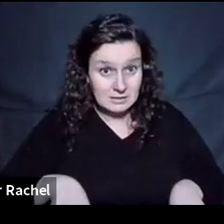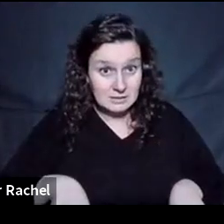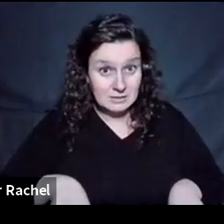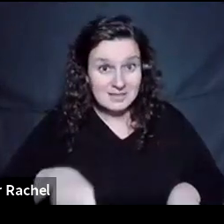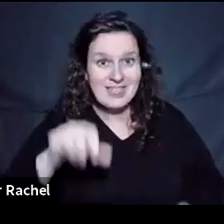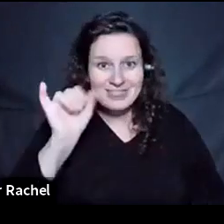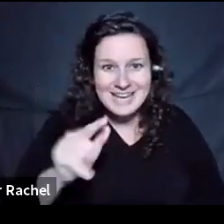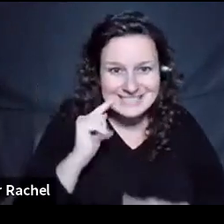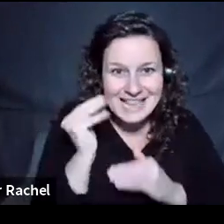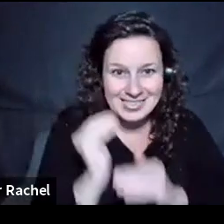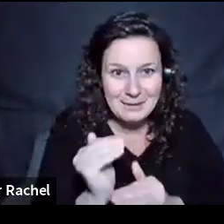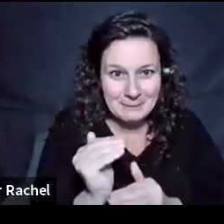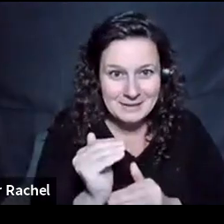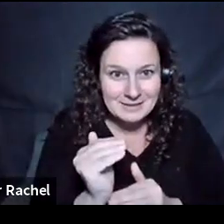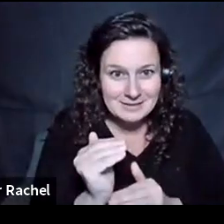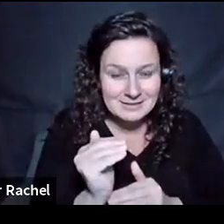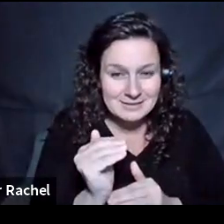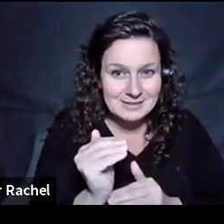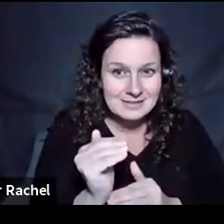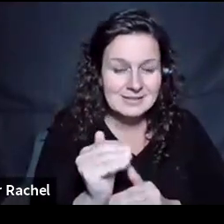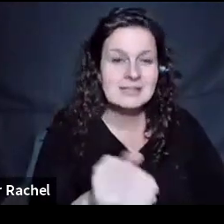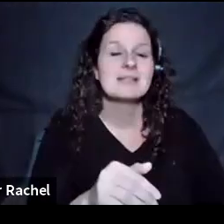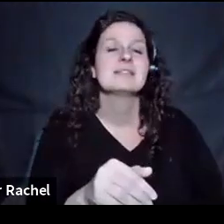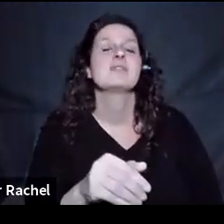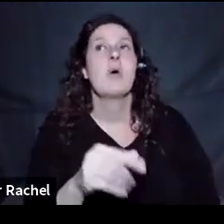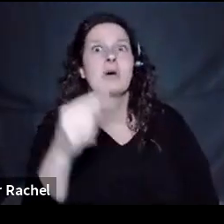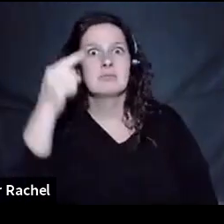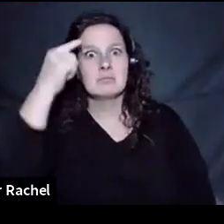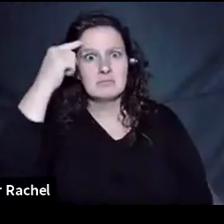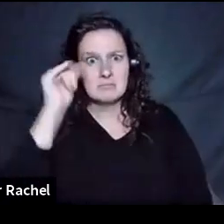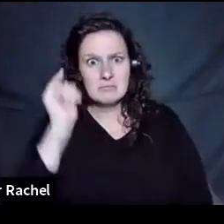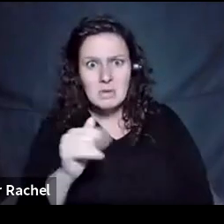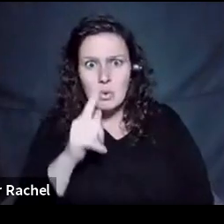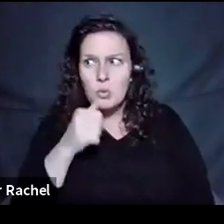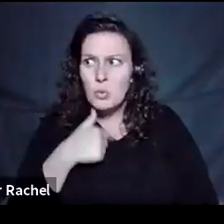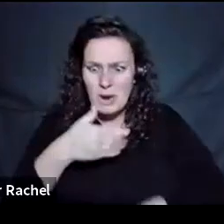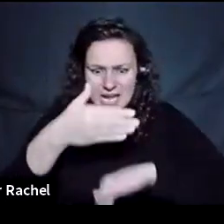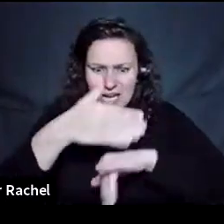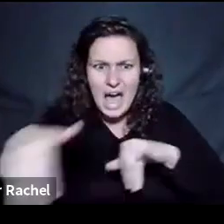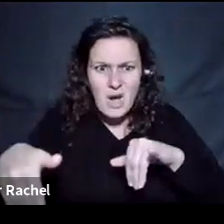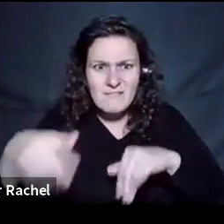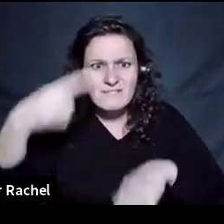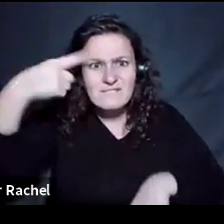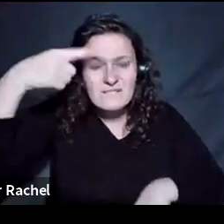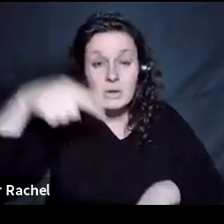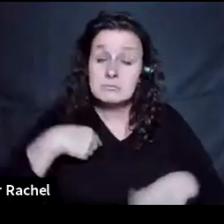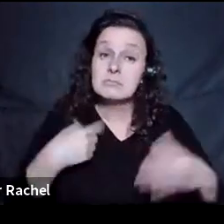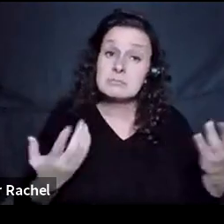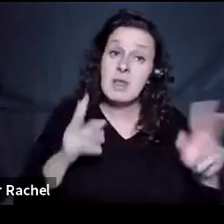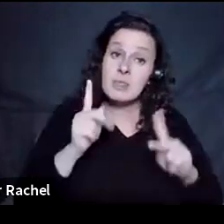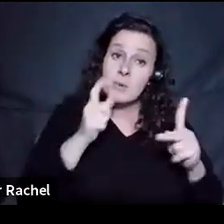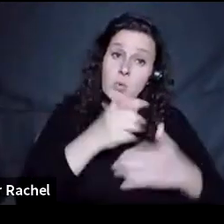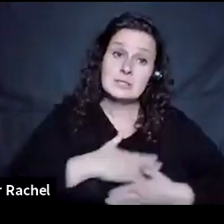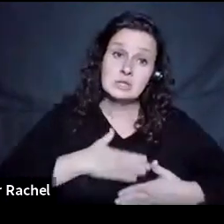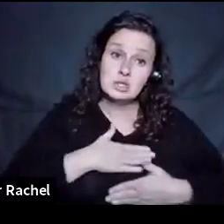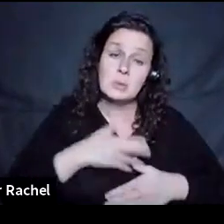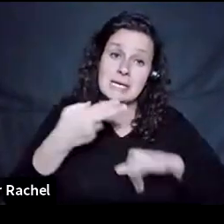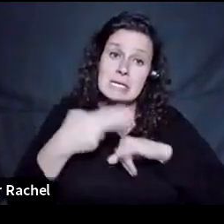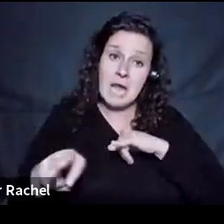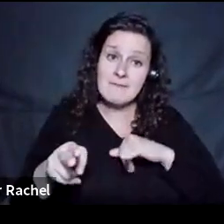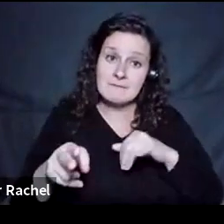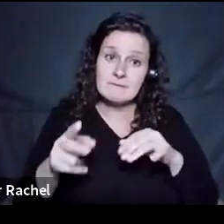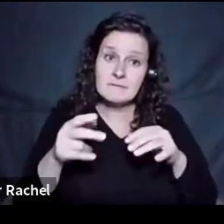That's a limit. And you kind of think, you know, who would want to cut off a finger? Well, there are people that enjoy knife play and blood